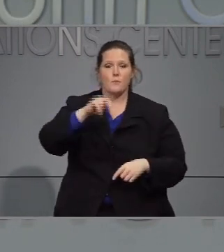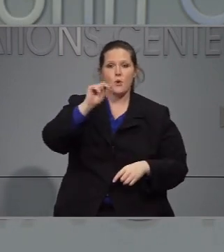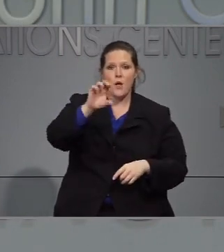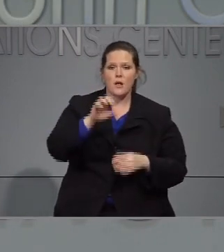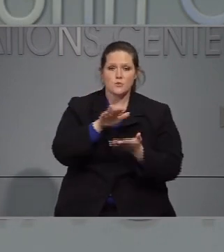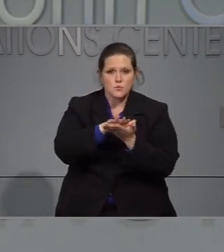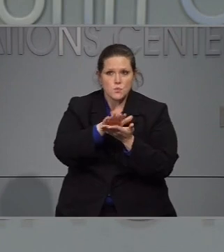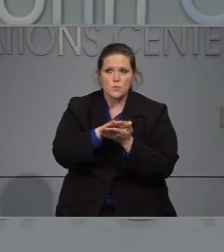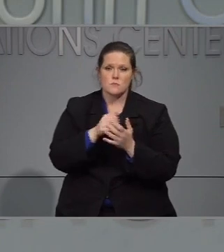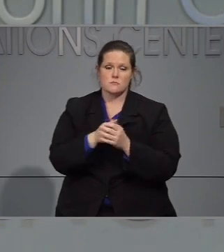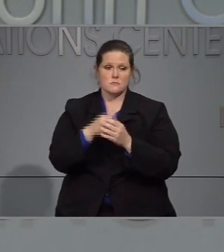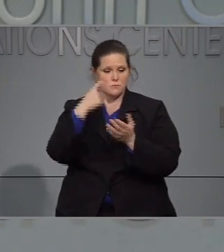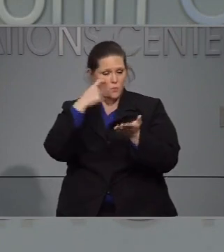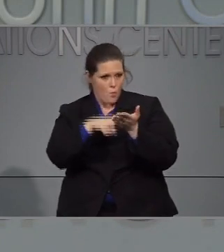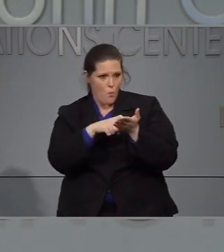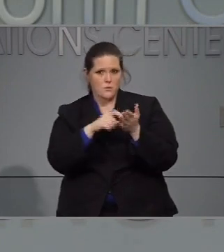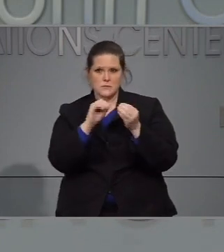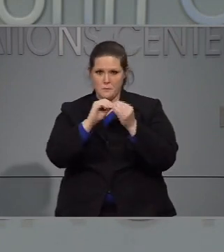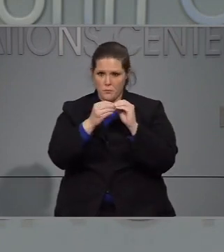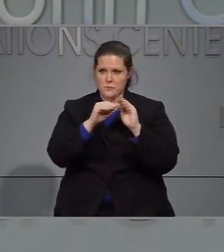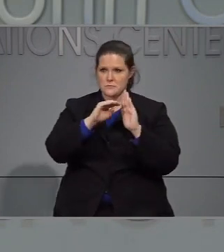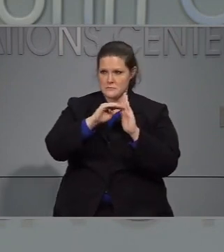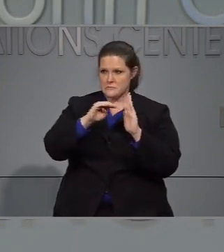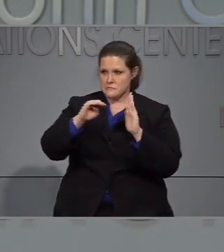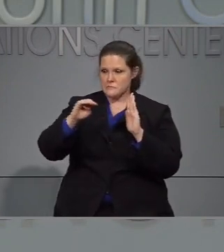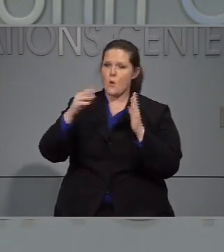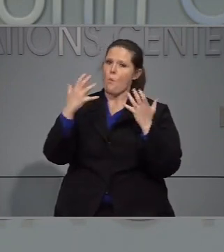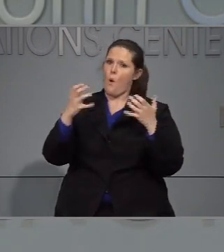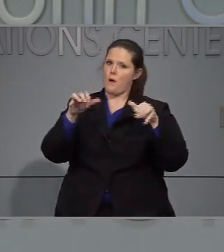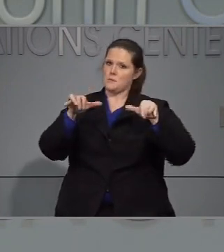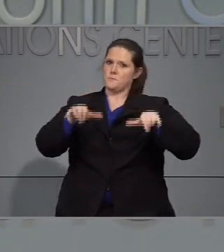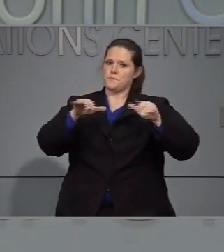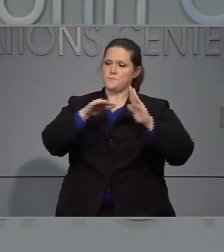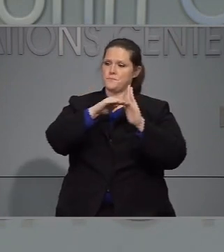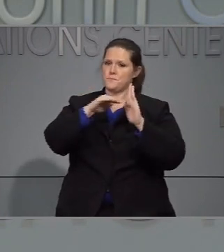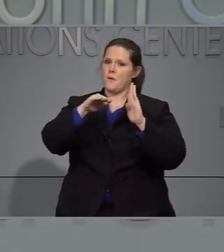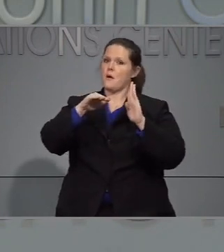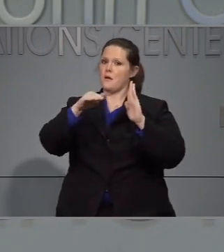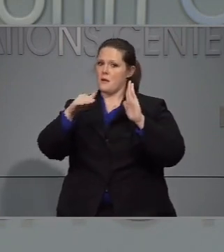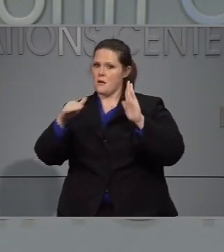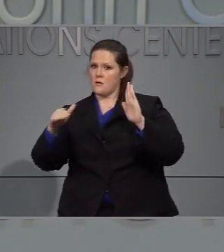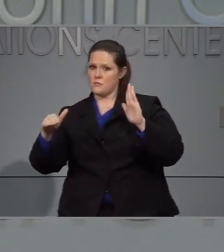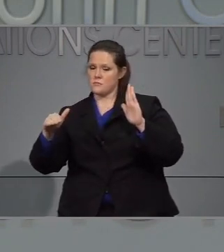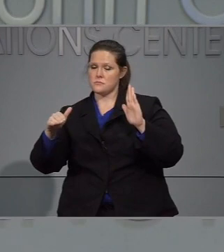of the virus. We know this pandemic has taken a toll on people's